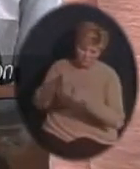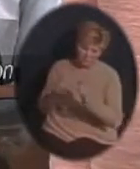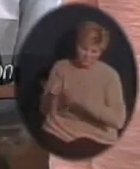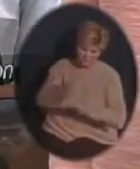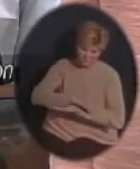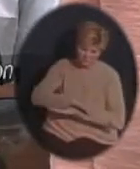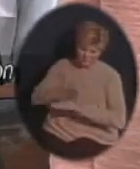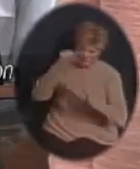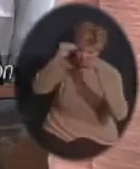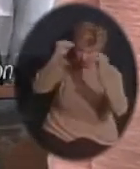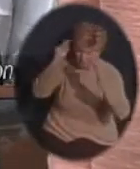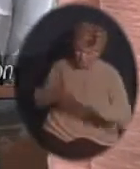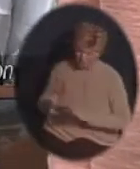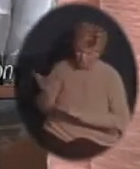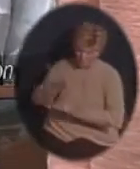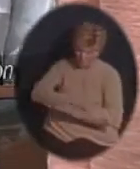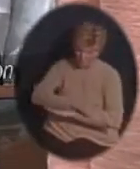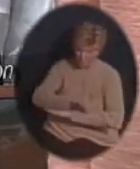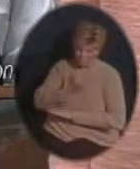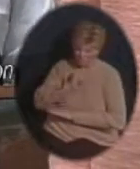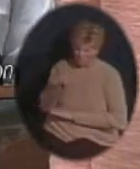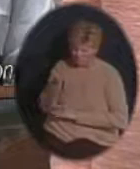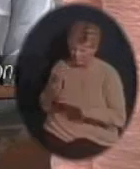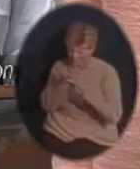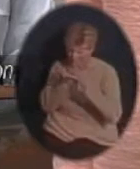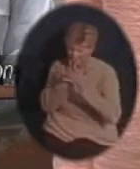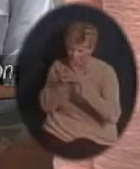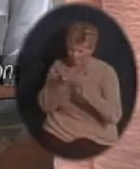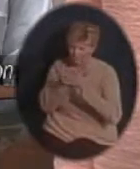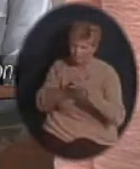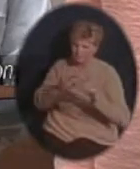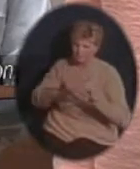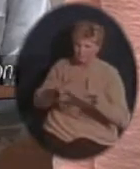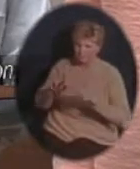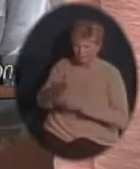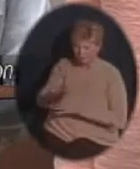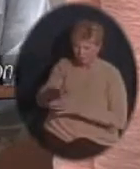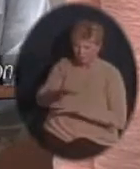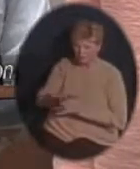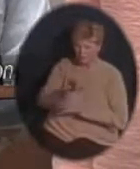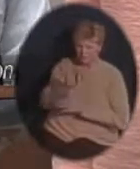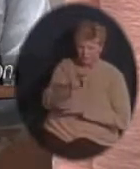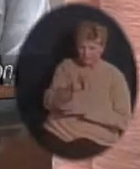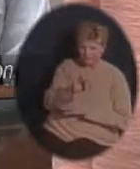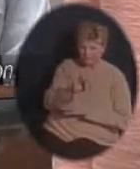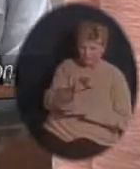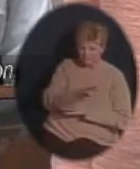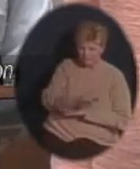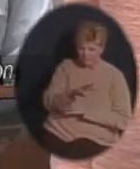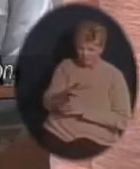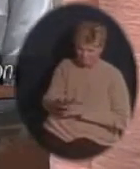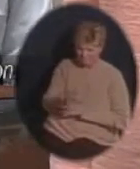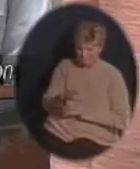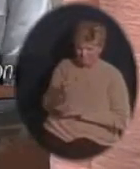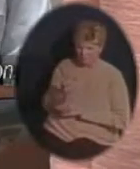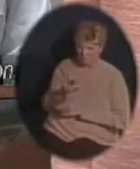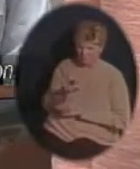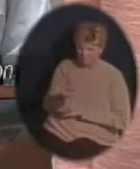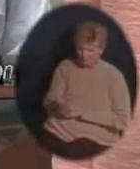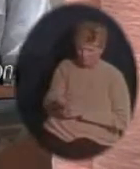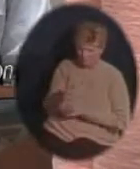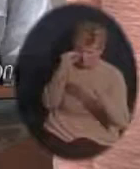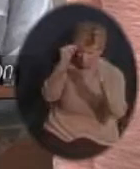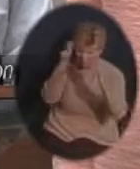Teacher Day are a bit murky, but around 1944, Arkansas teacher Mattie White